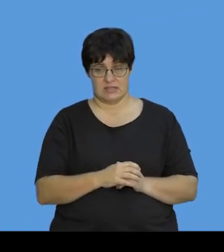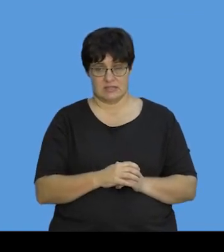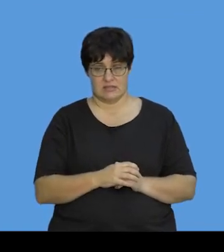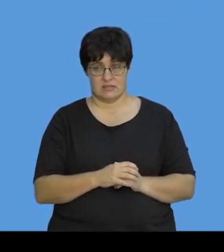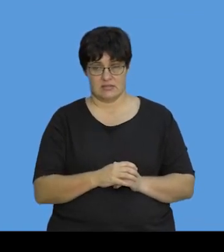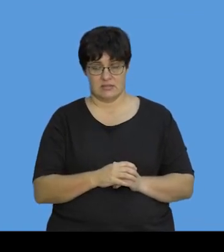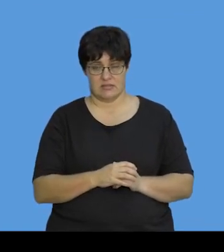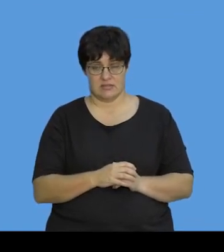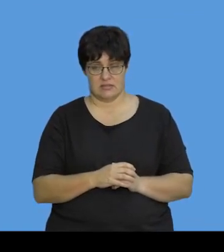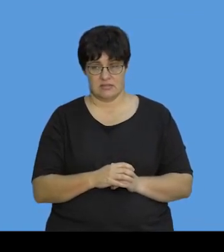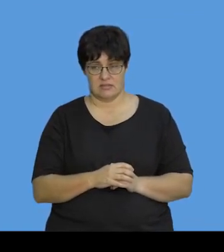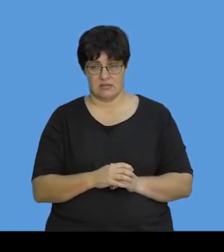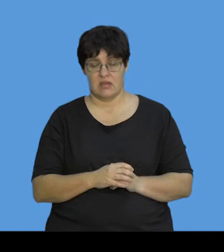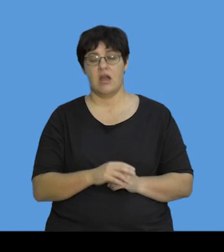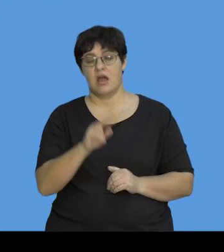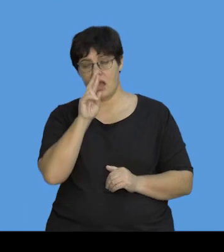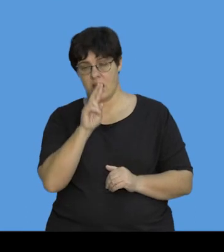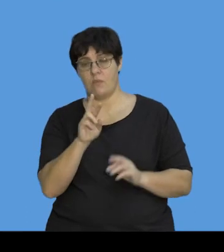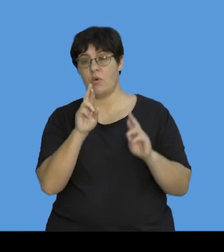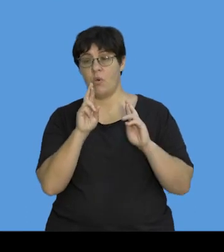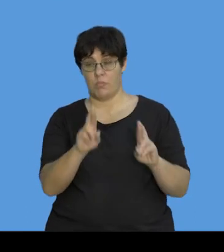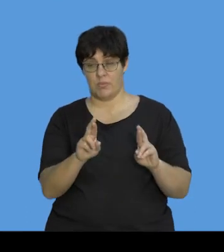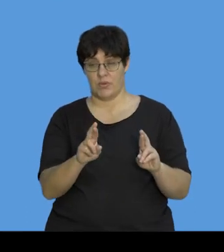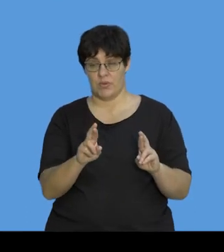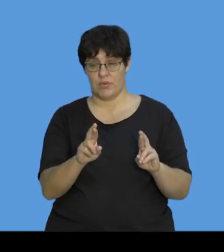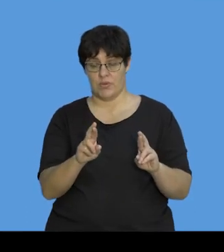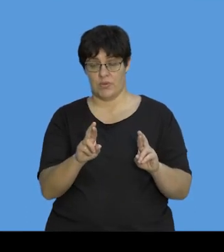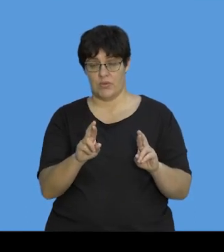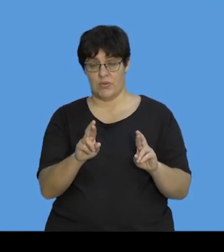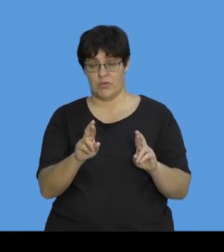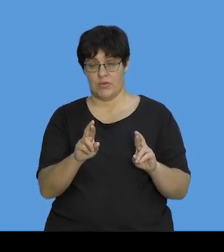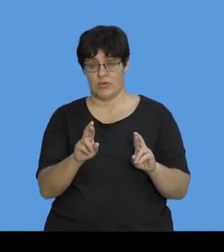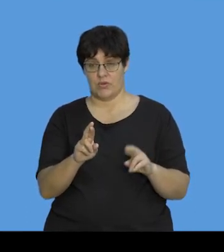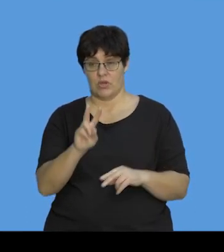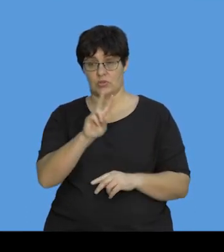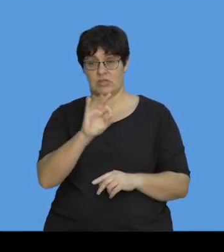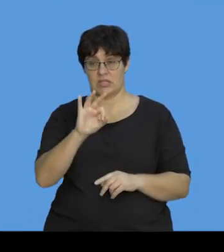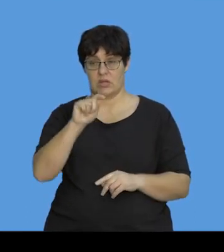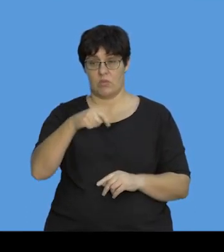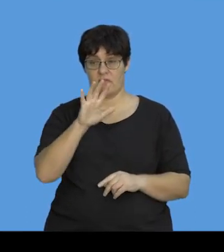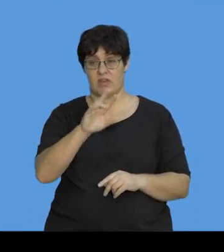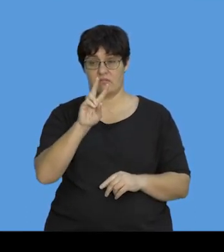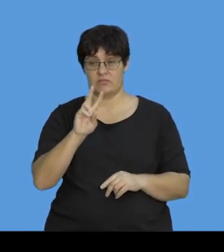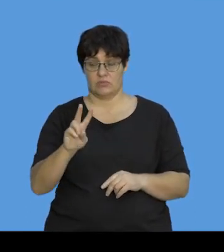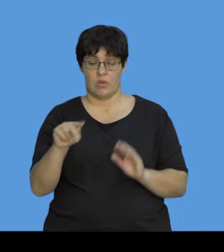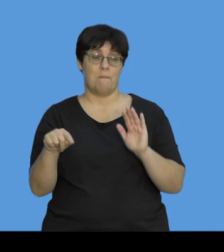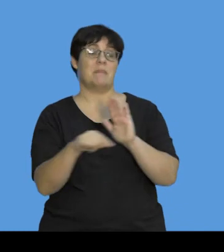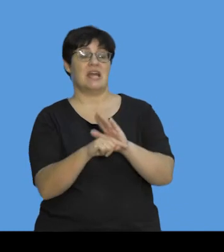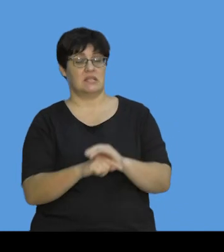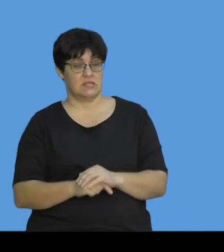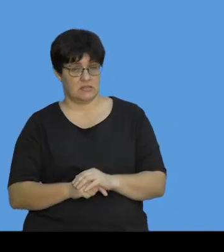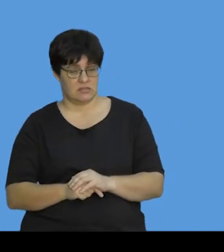Straight away, I'm hoping you recognize that I'm not going to go 23,52 minus